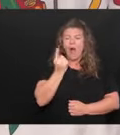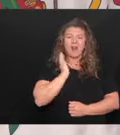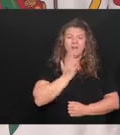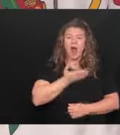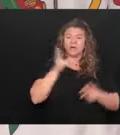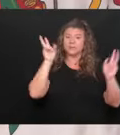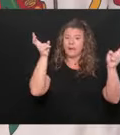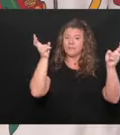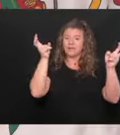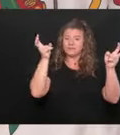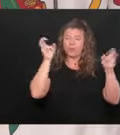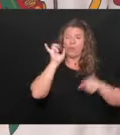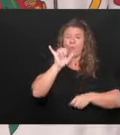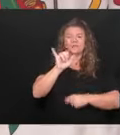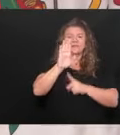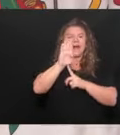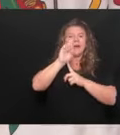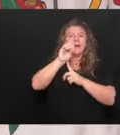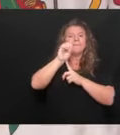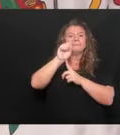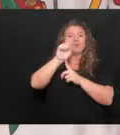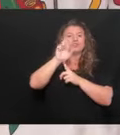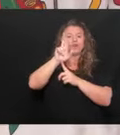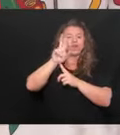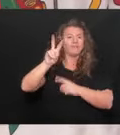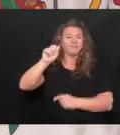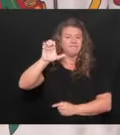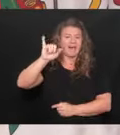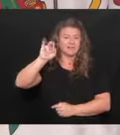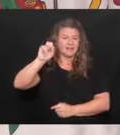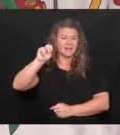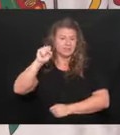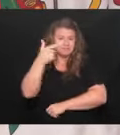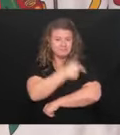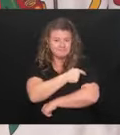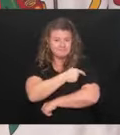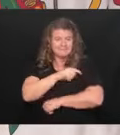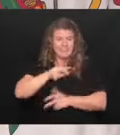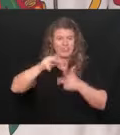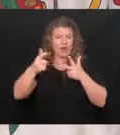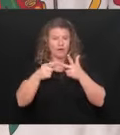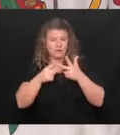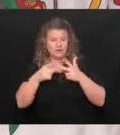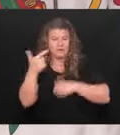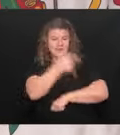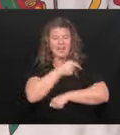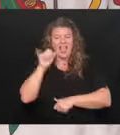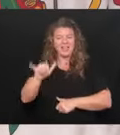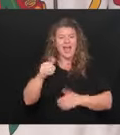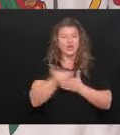just this, the booster vaccinations and, the booster battlefield assessment.